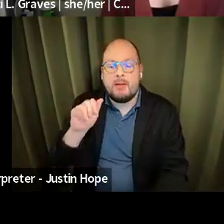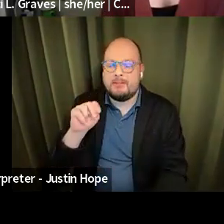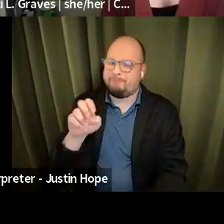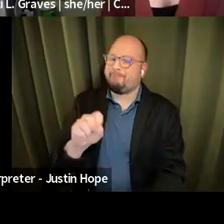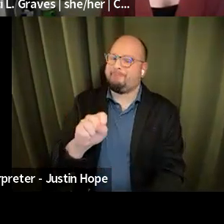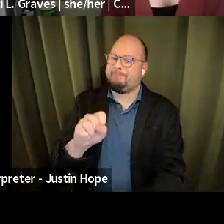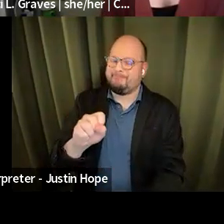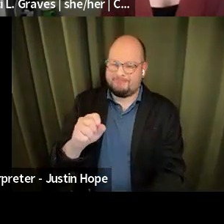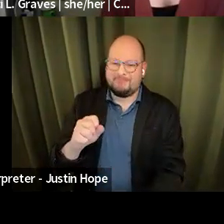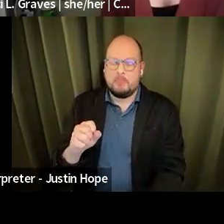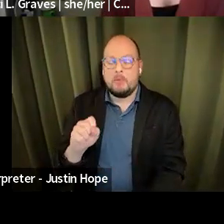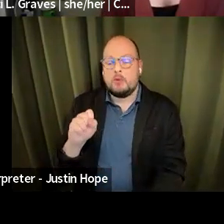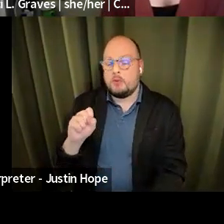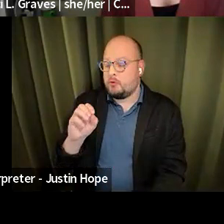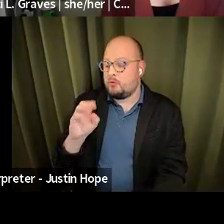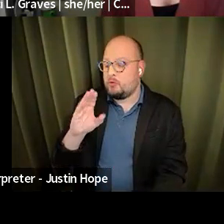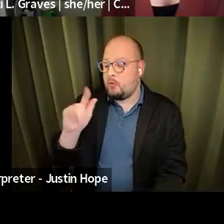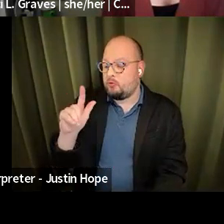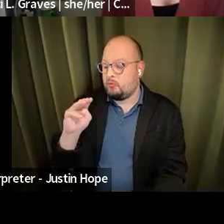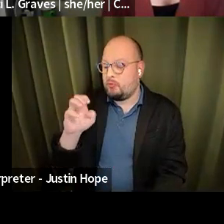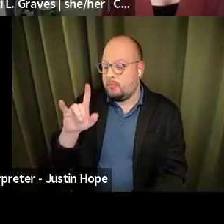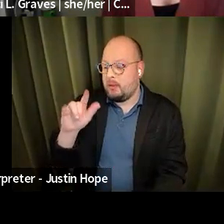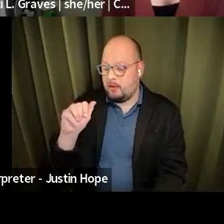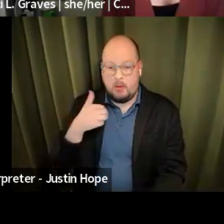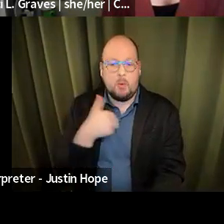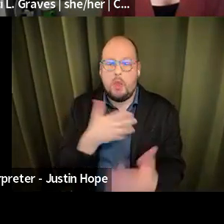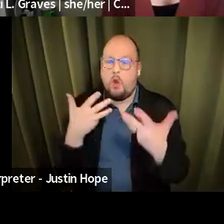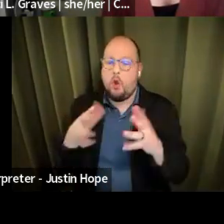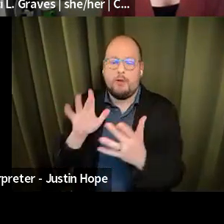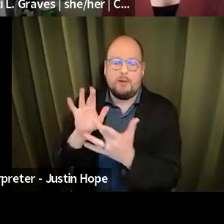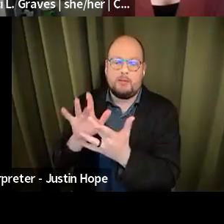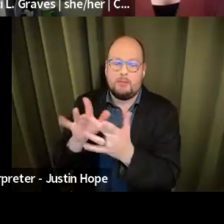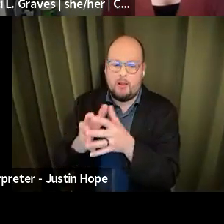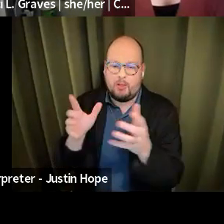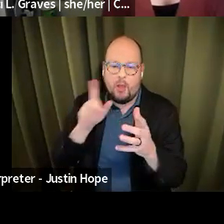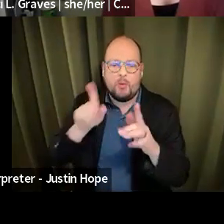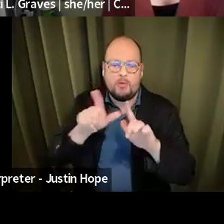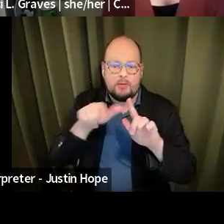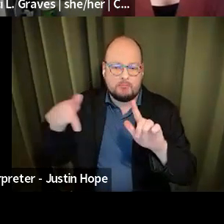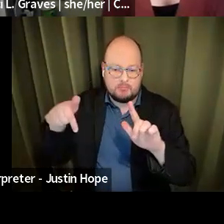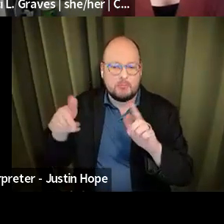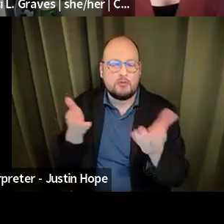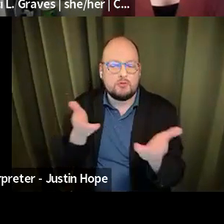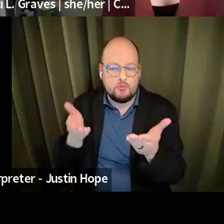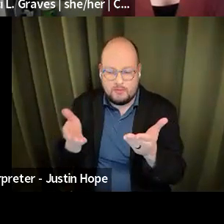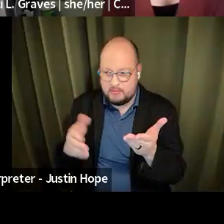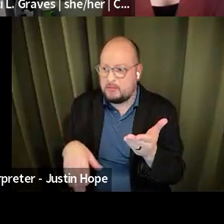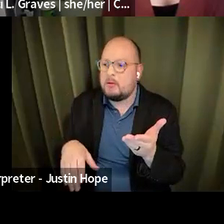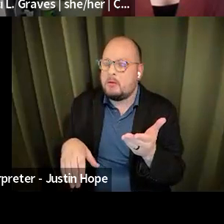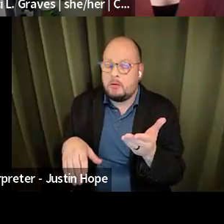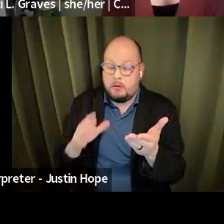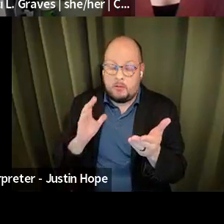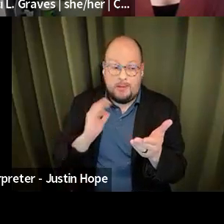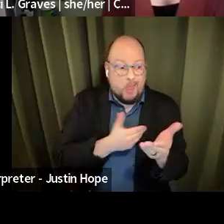media over the past years to communicate to the LGBTQIA plus community about services that we provide. And I think that